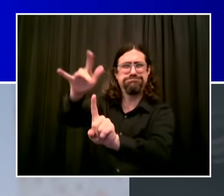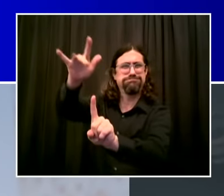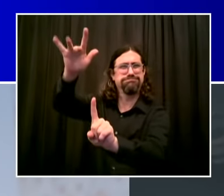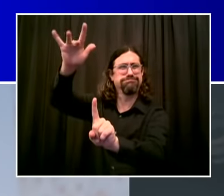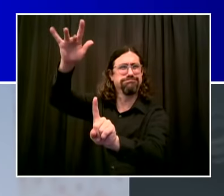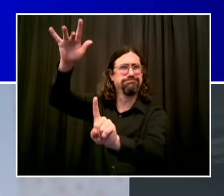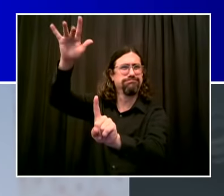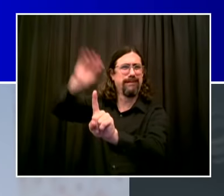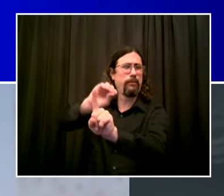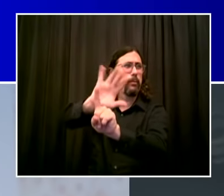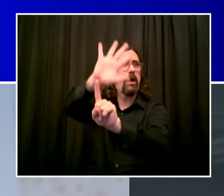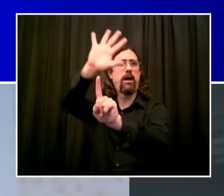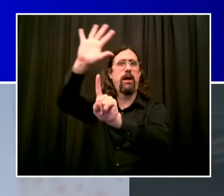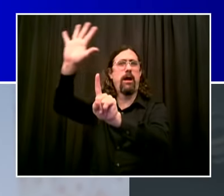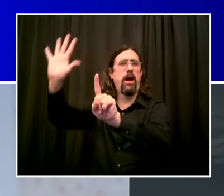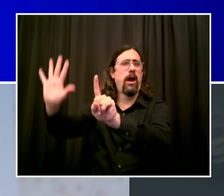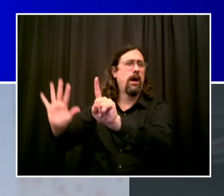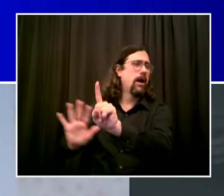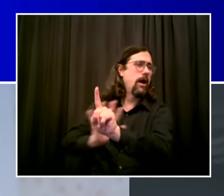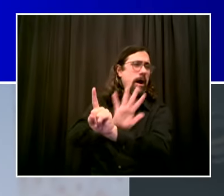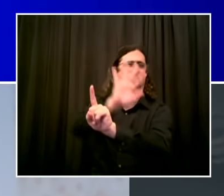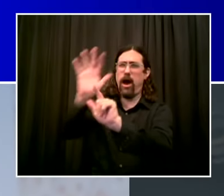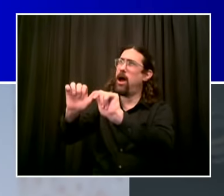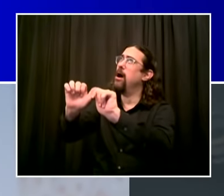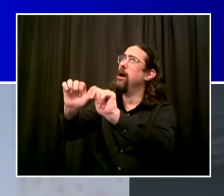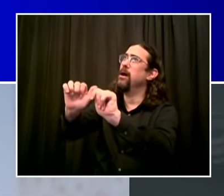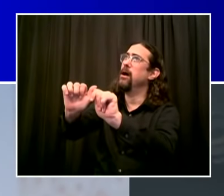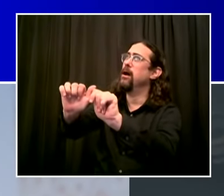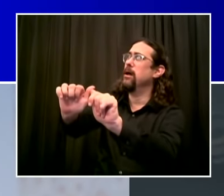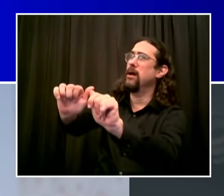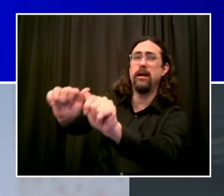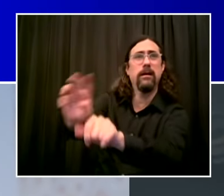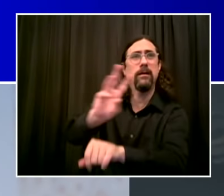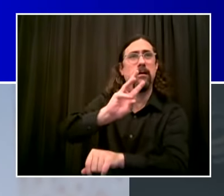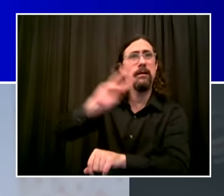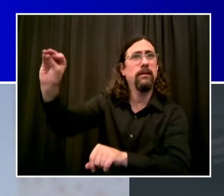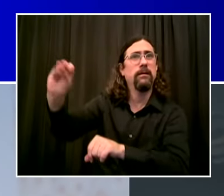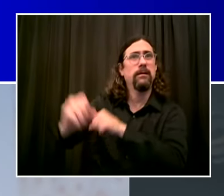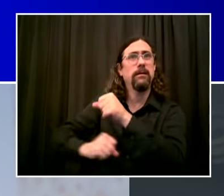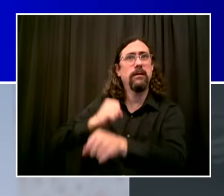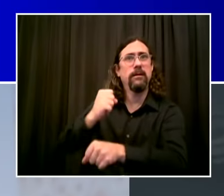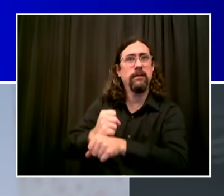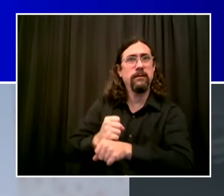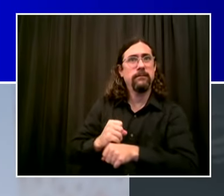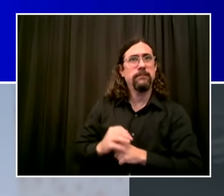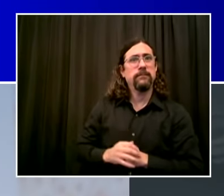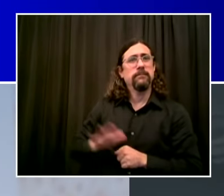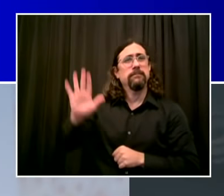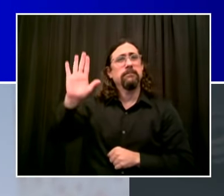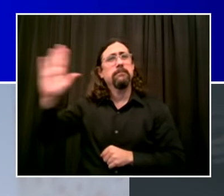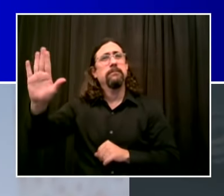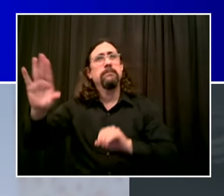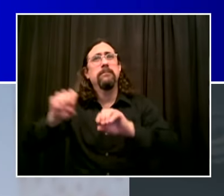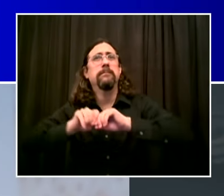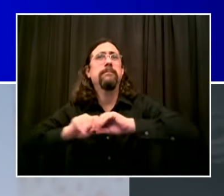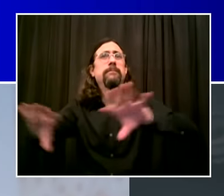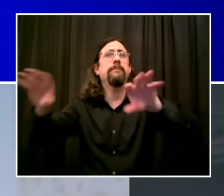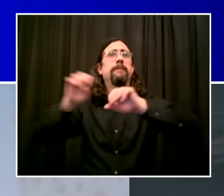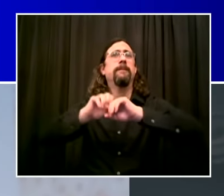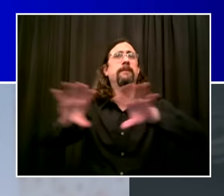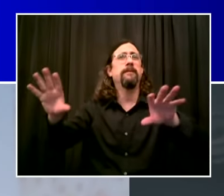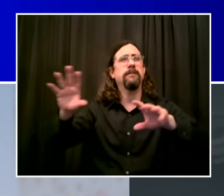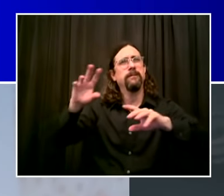better. The amazing energy, the hopefulness, the resolve of this man is so much of what bonded all of